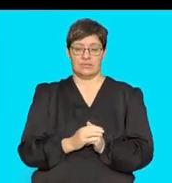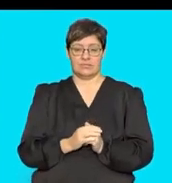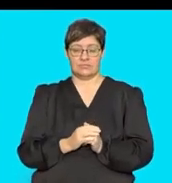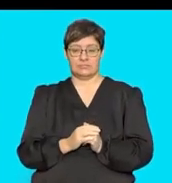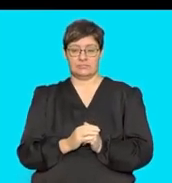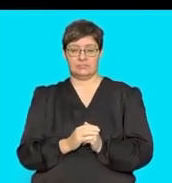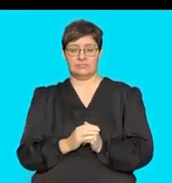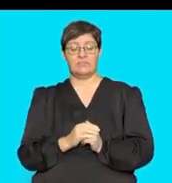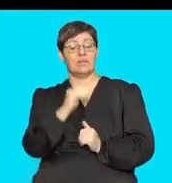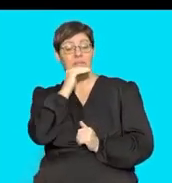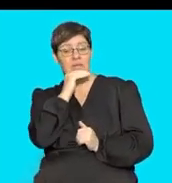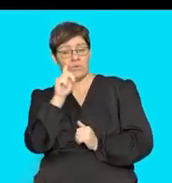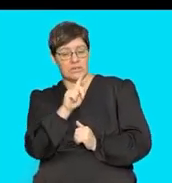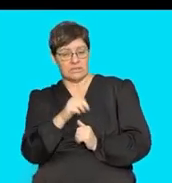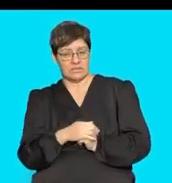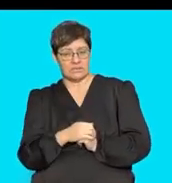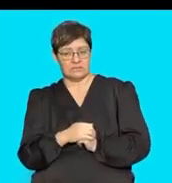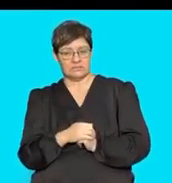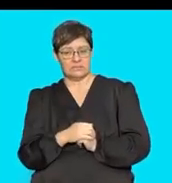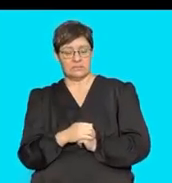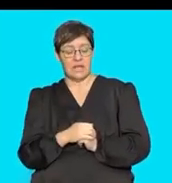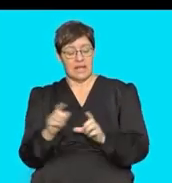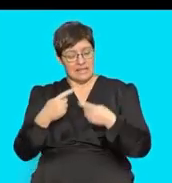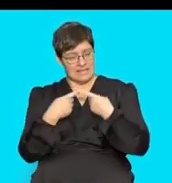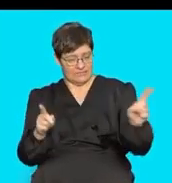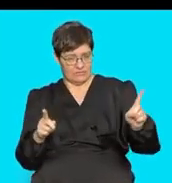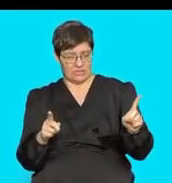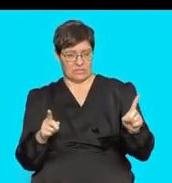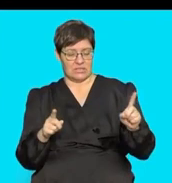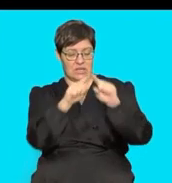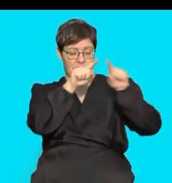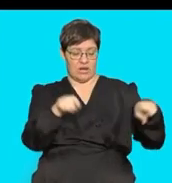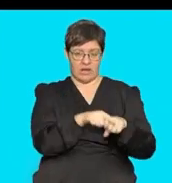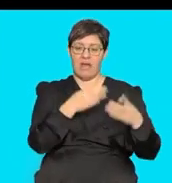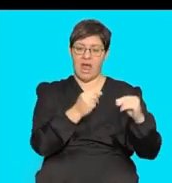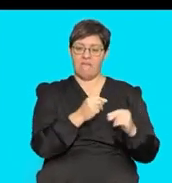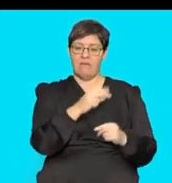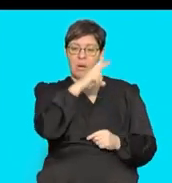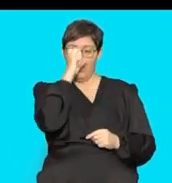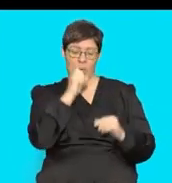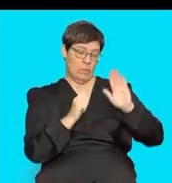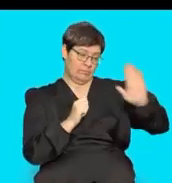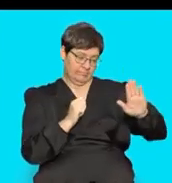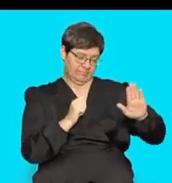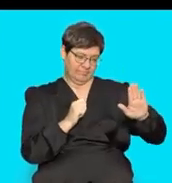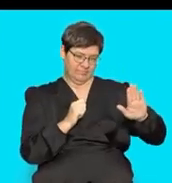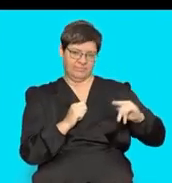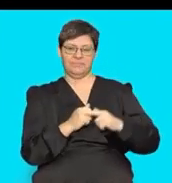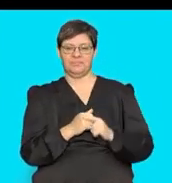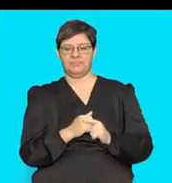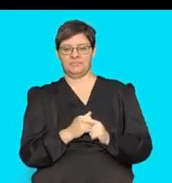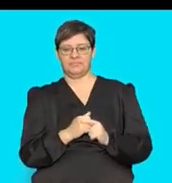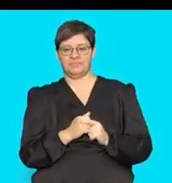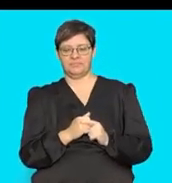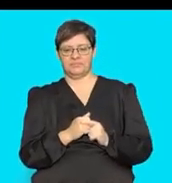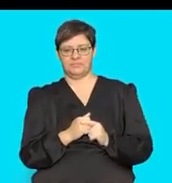So it means we're ending up with two different triangles. We're ending up with this little blue triangle here, we're ending up